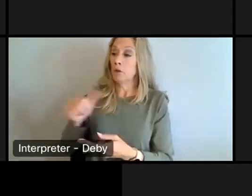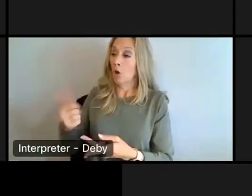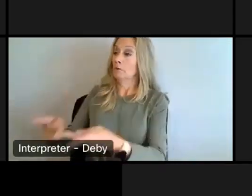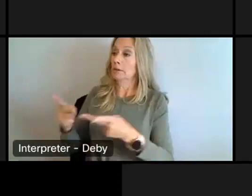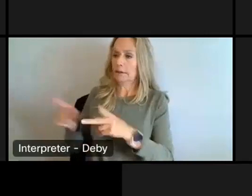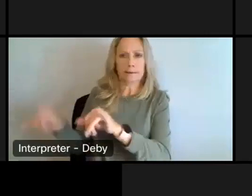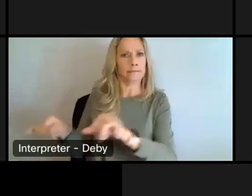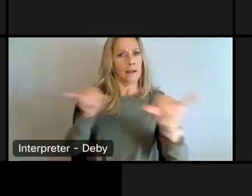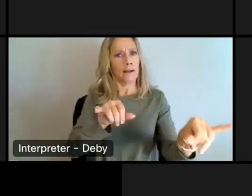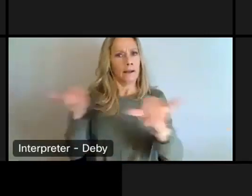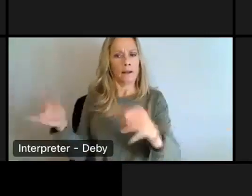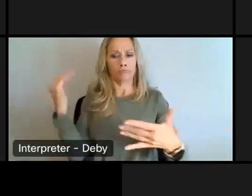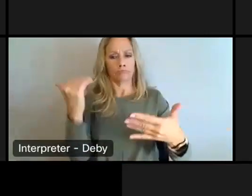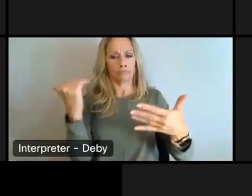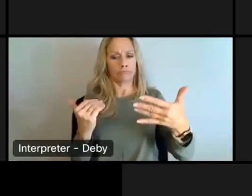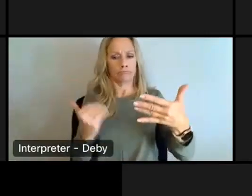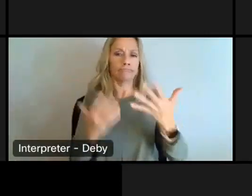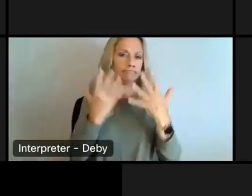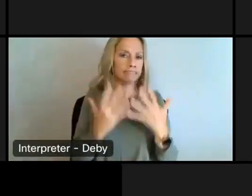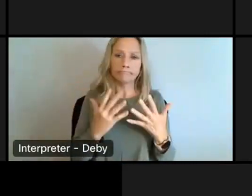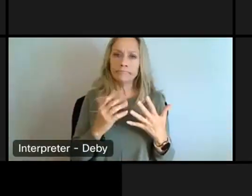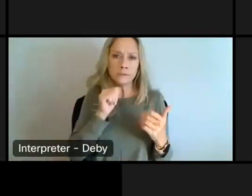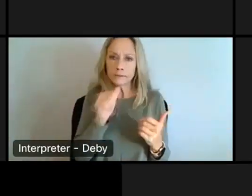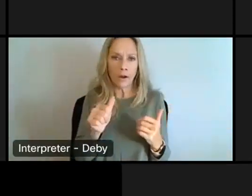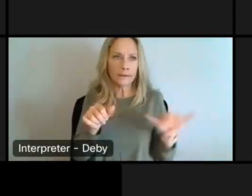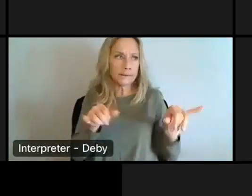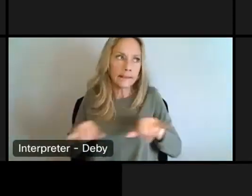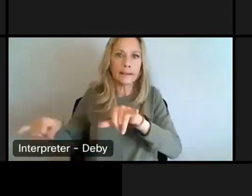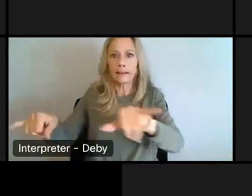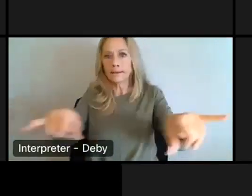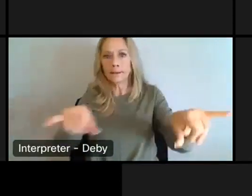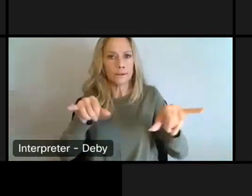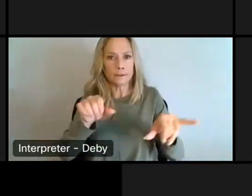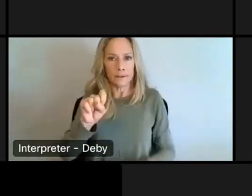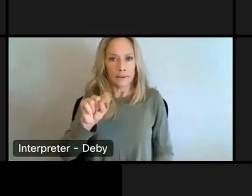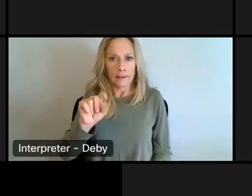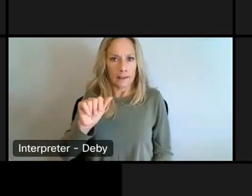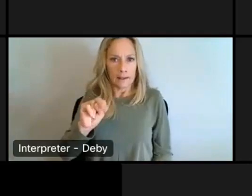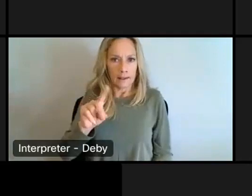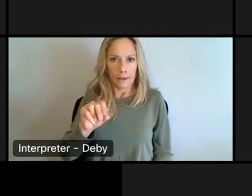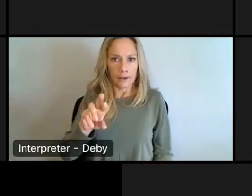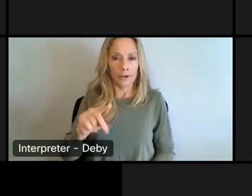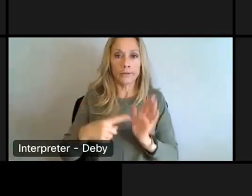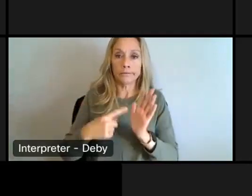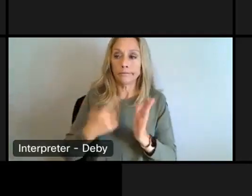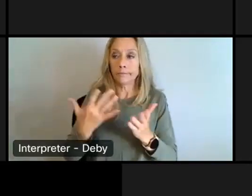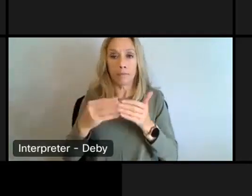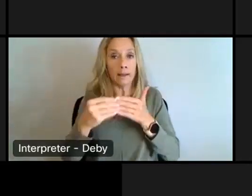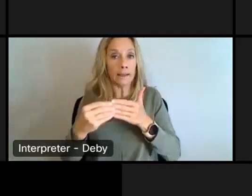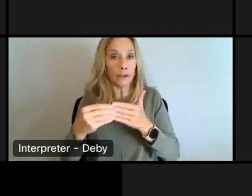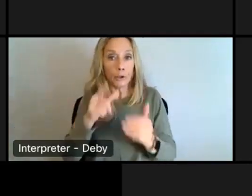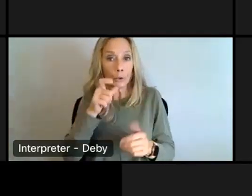way. And unfortunately, it's not that way right now. And sometimes it's because of leadership, sometimes it's